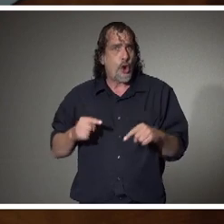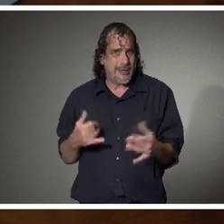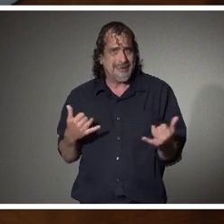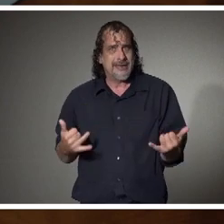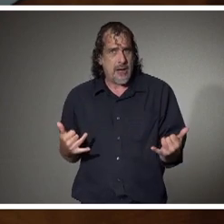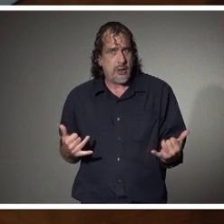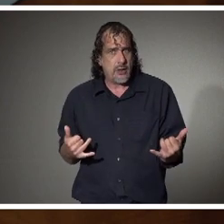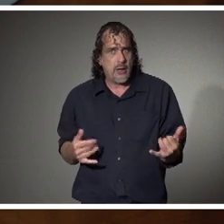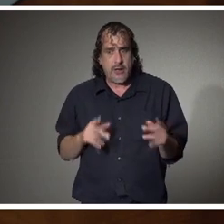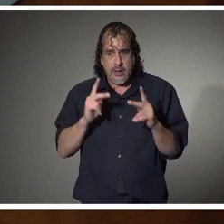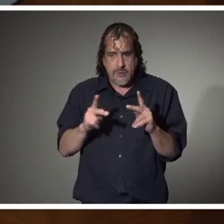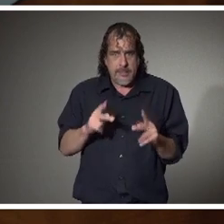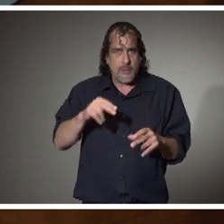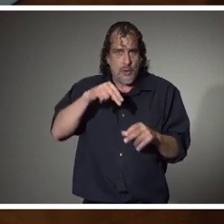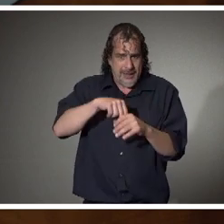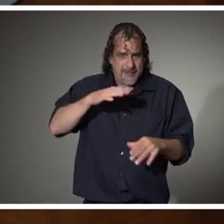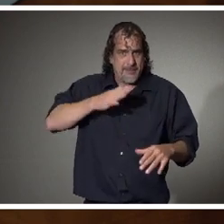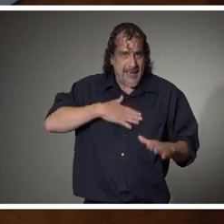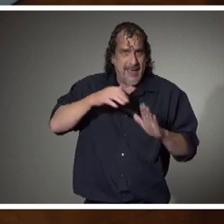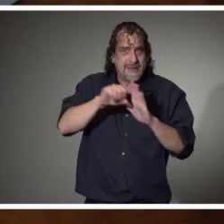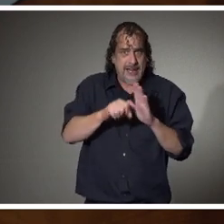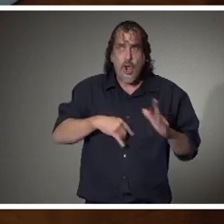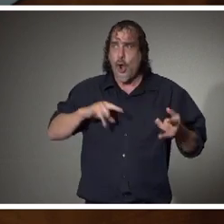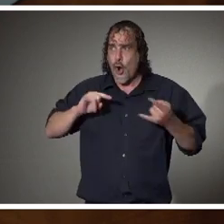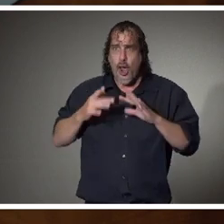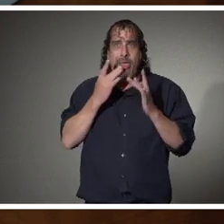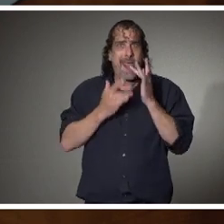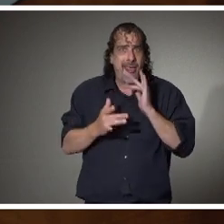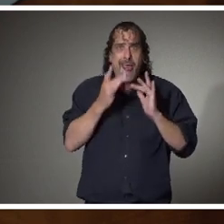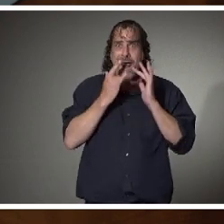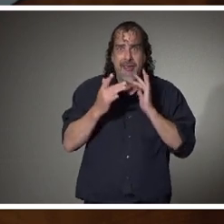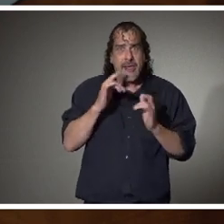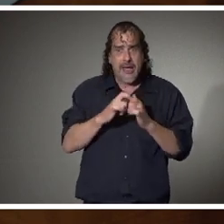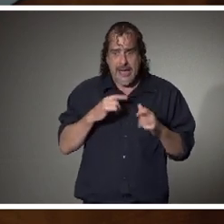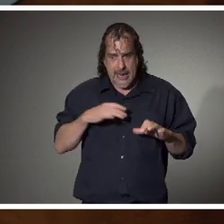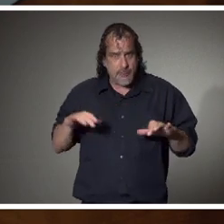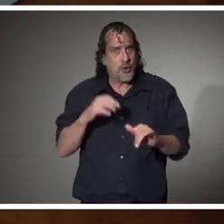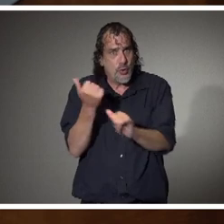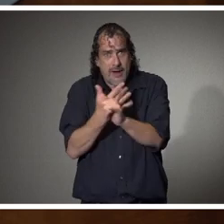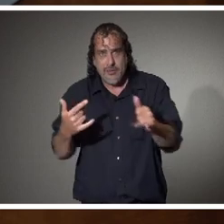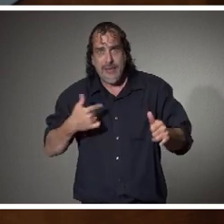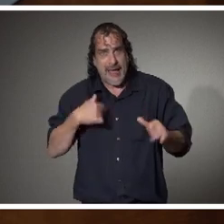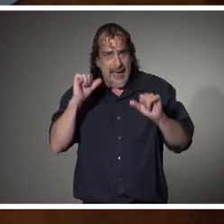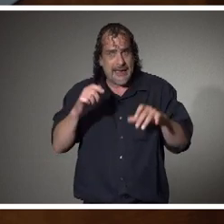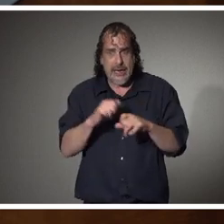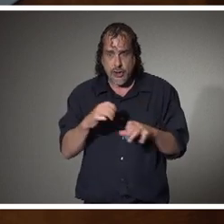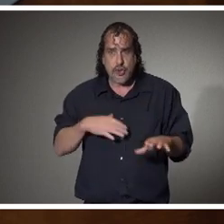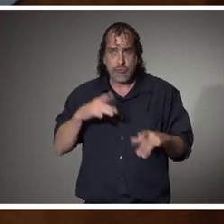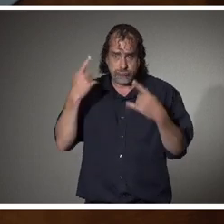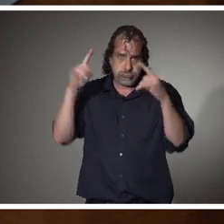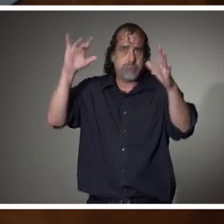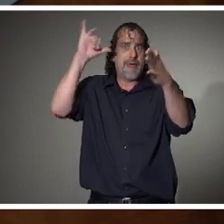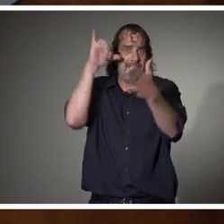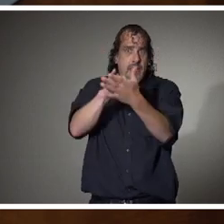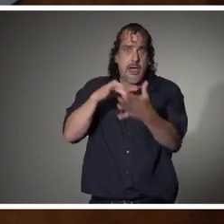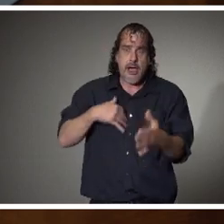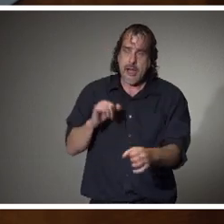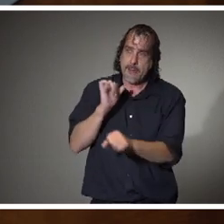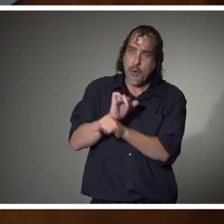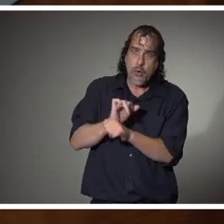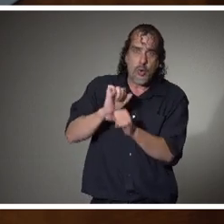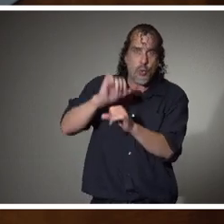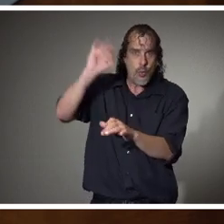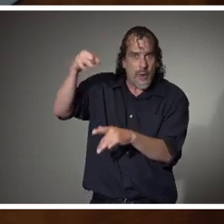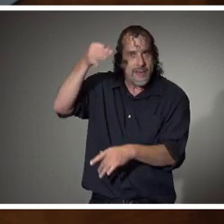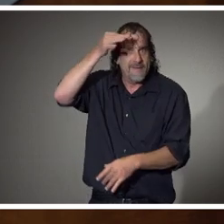when the people of my state, my constituents, are hurting, and I'm gonna do everything in my power to get that done. And I'm gonna work with our federal